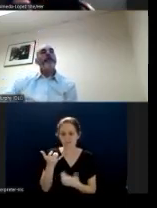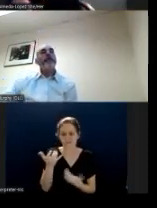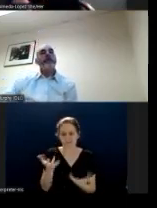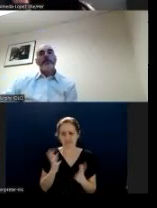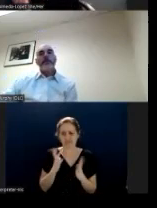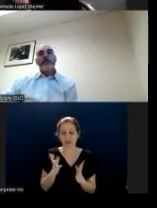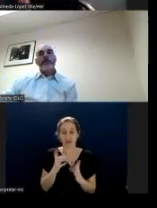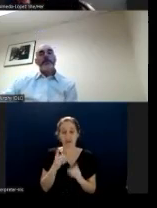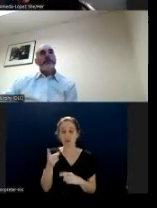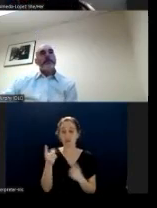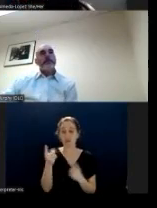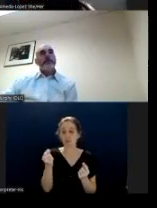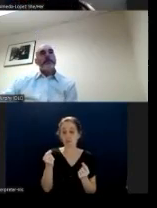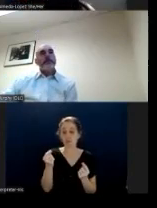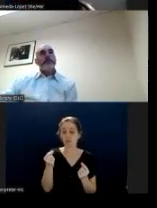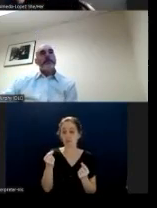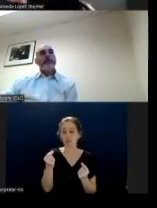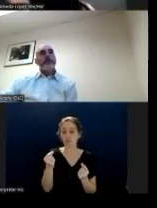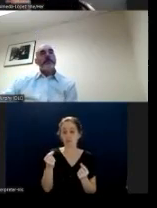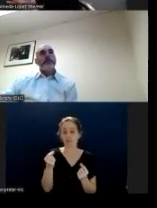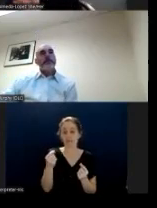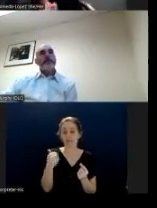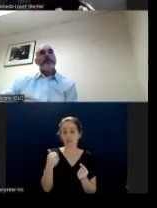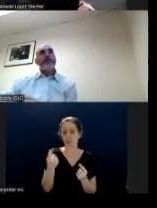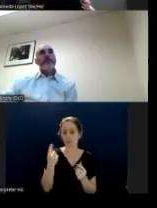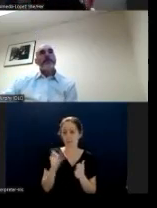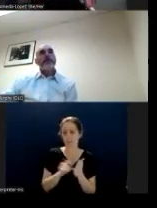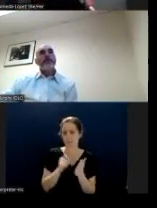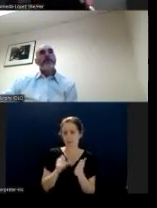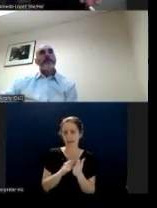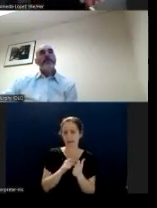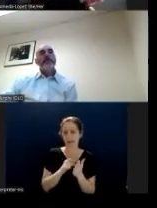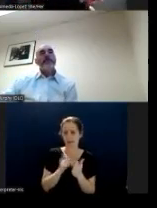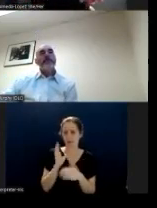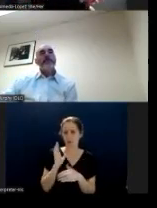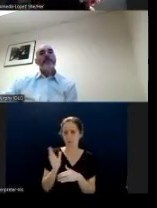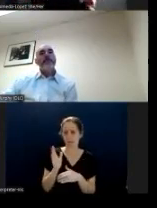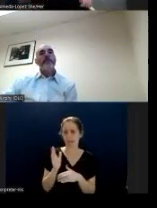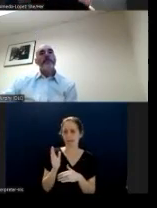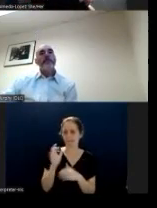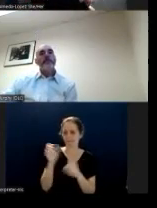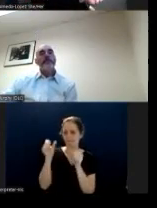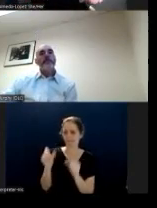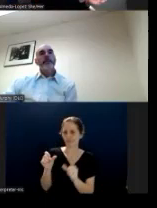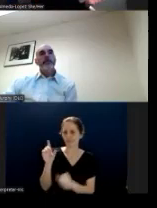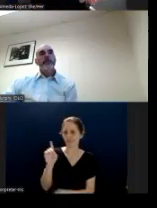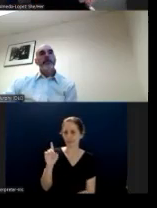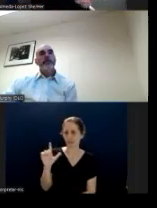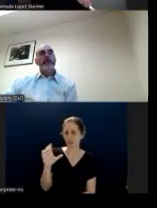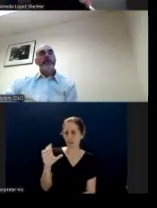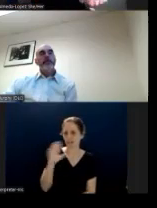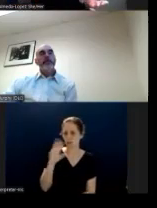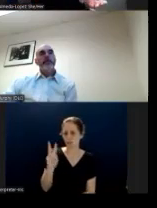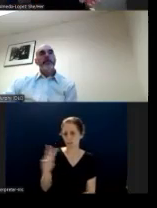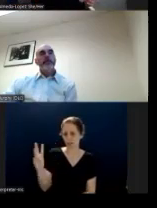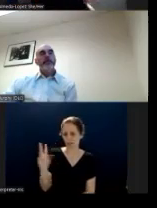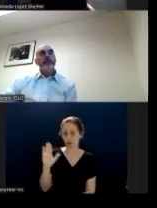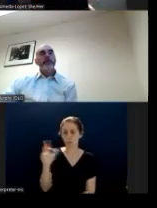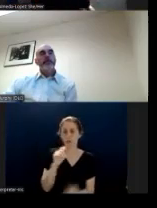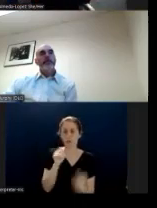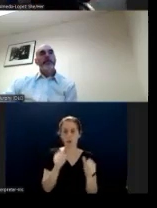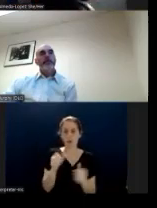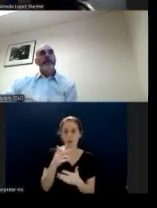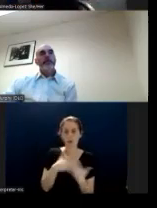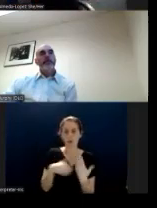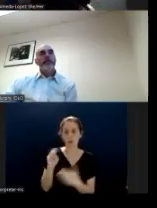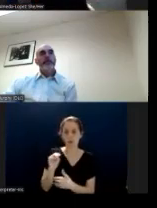do is there is a page that we will have on DLC's website and also be posting on social medias